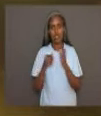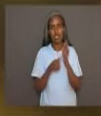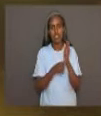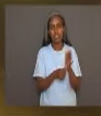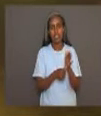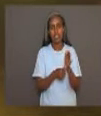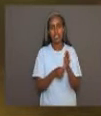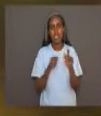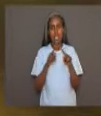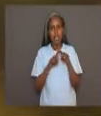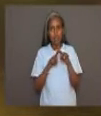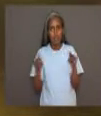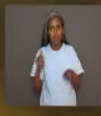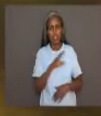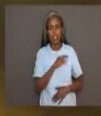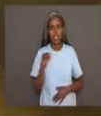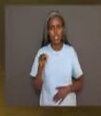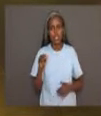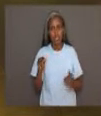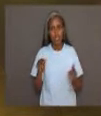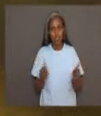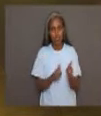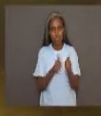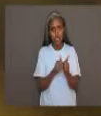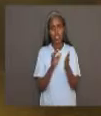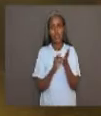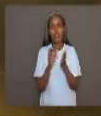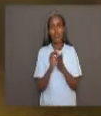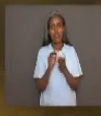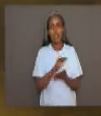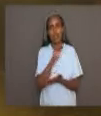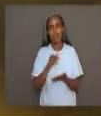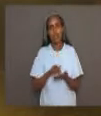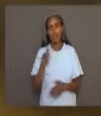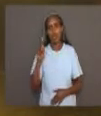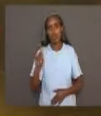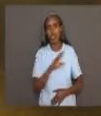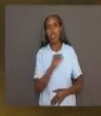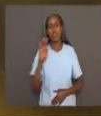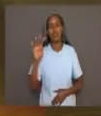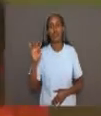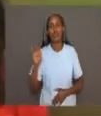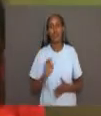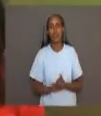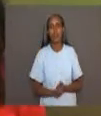a unique and consecutive number between 1 and 40.